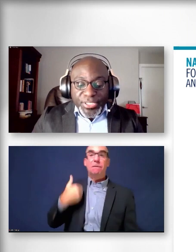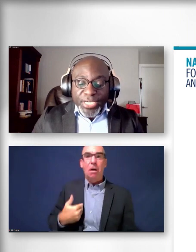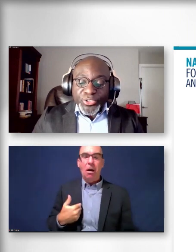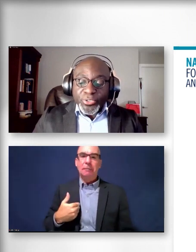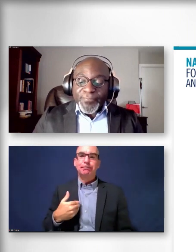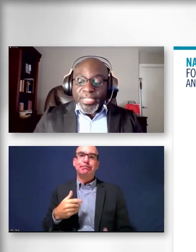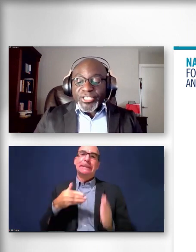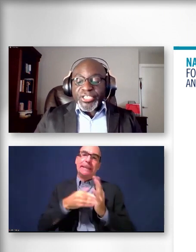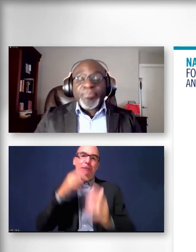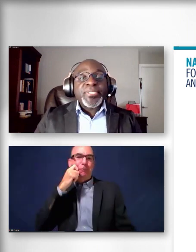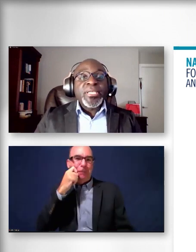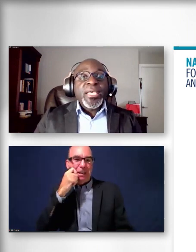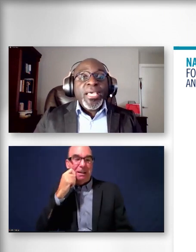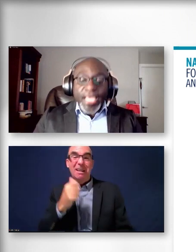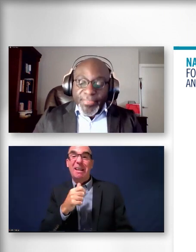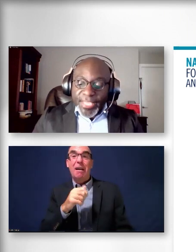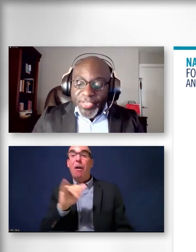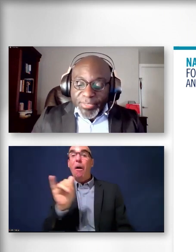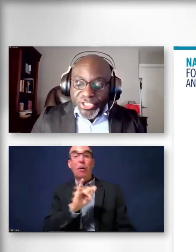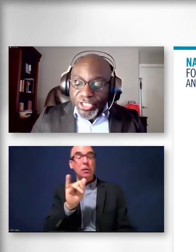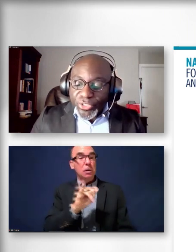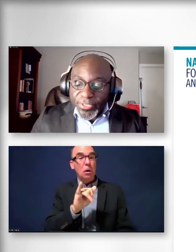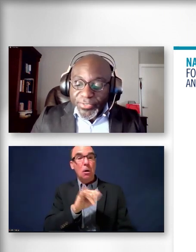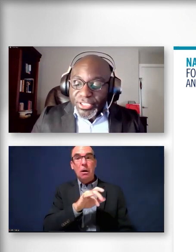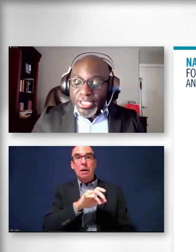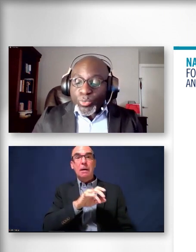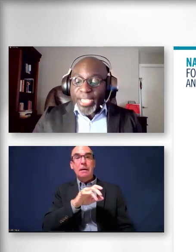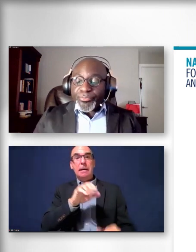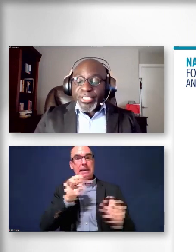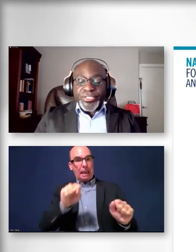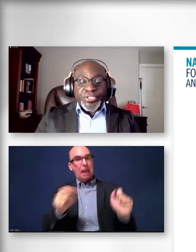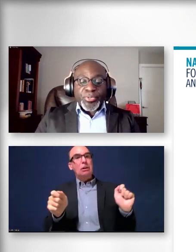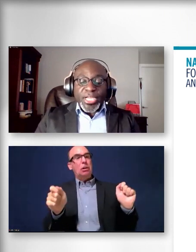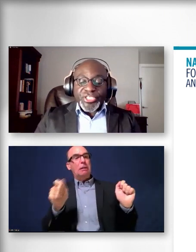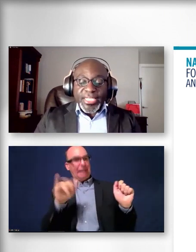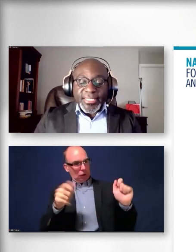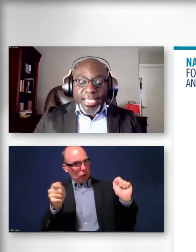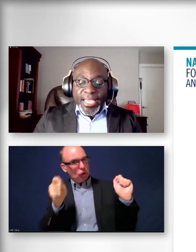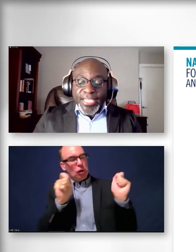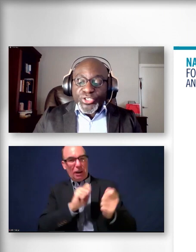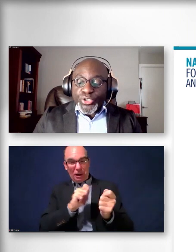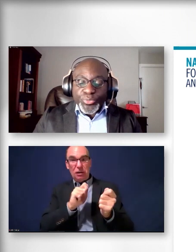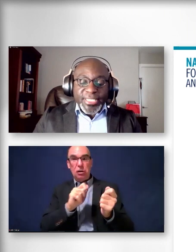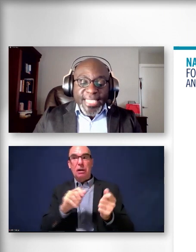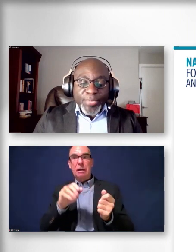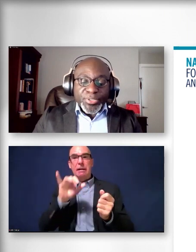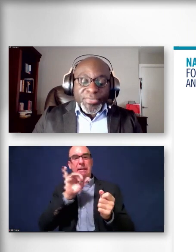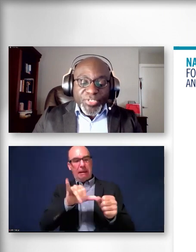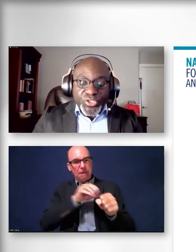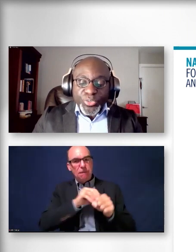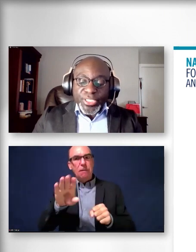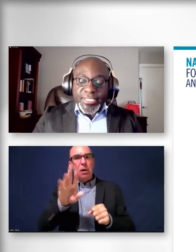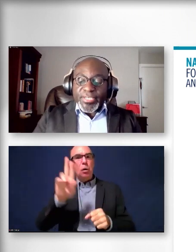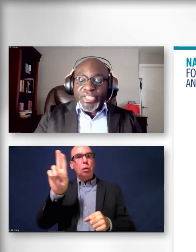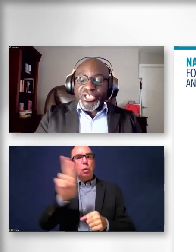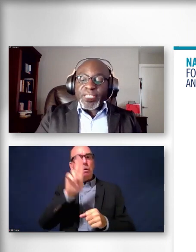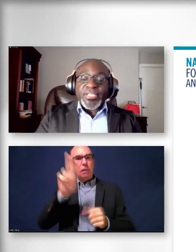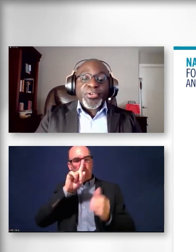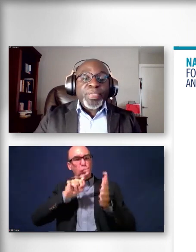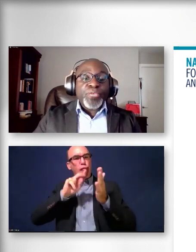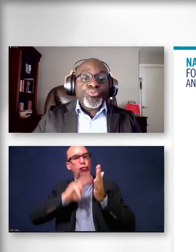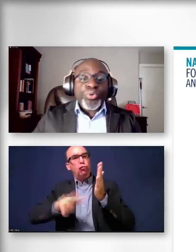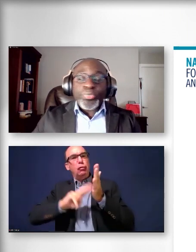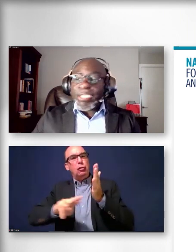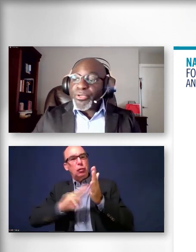postdoctoral fellowships, and they've commissioned university-wide research projects as two examples of the sorts of initiatives